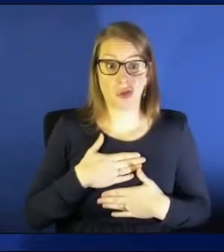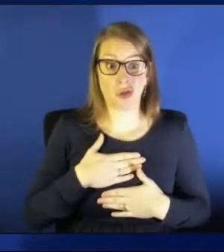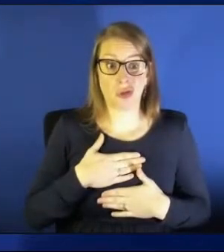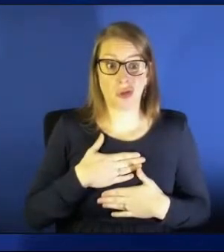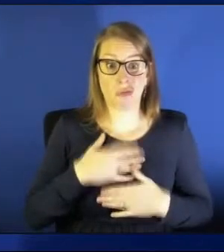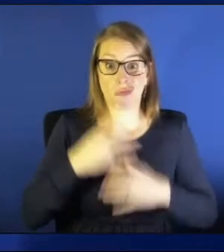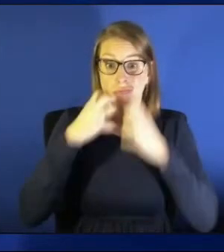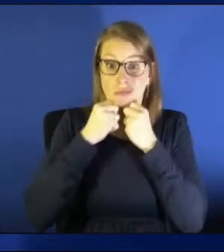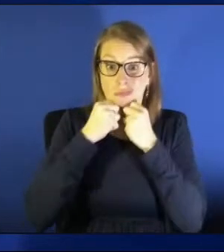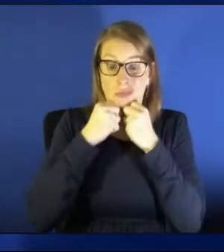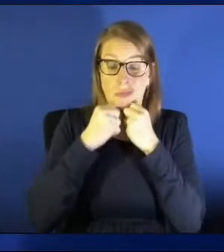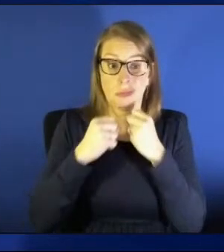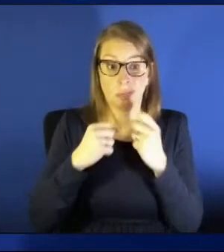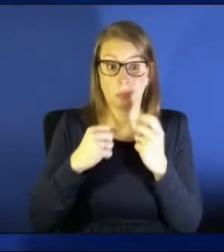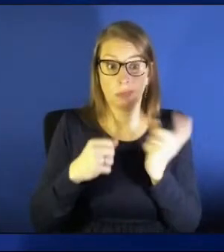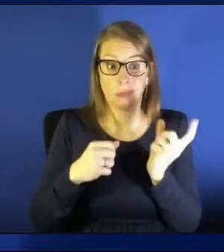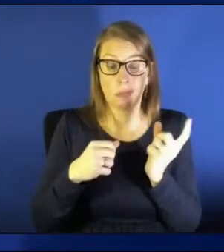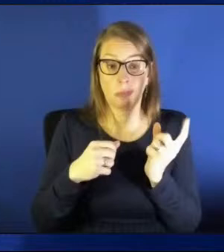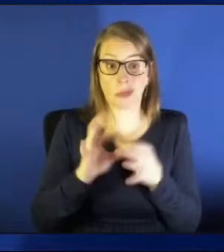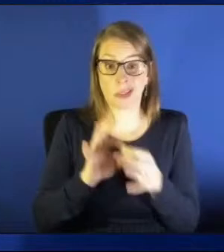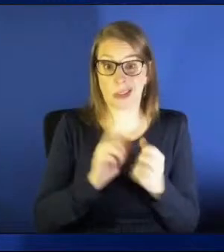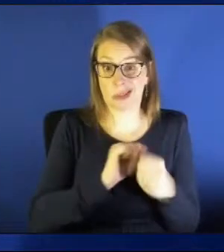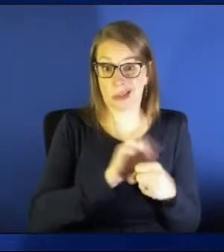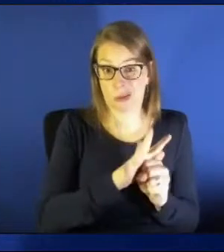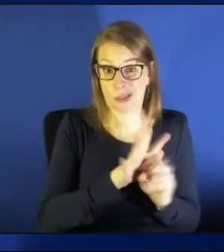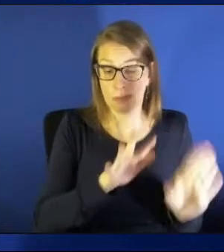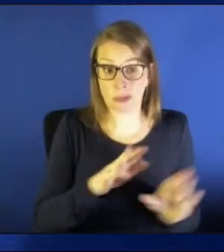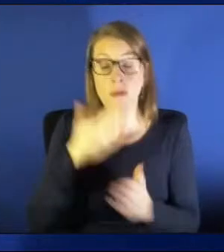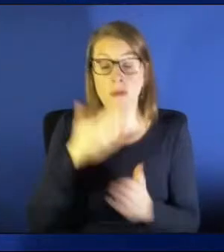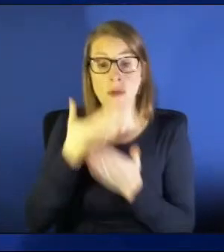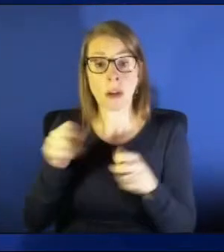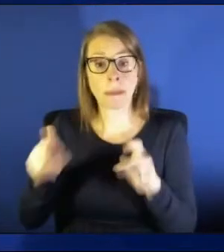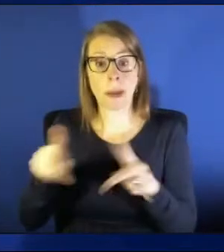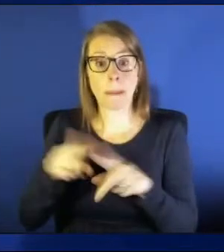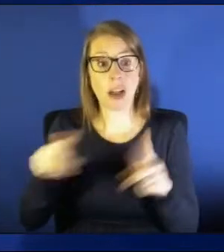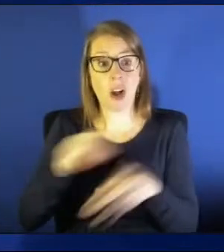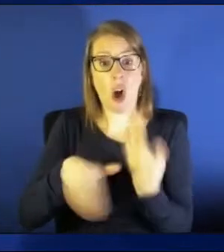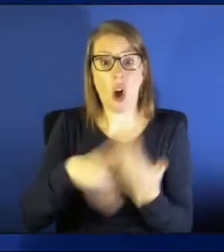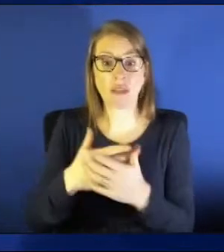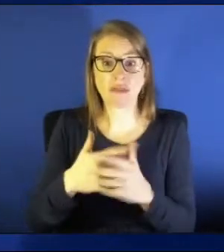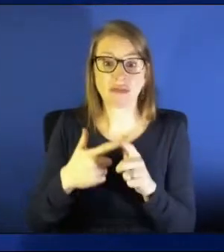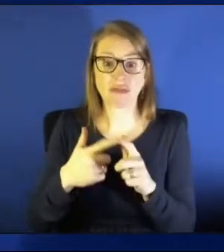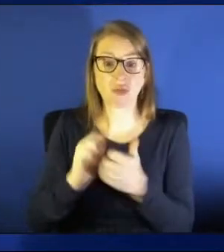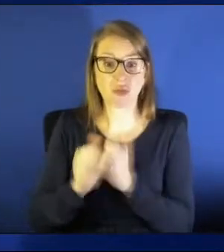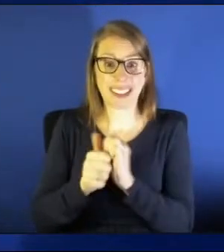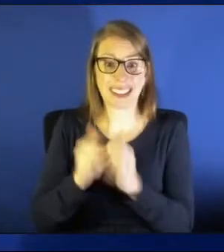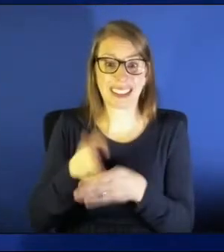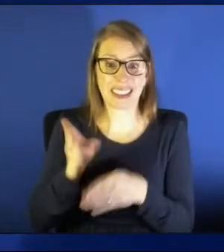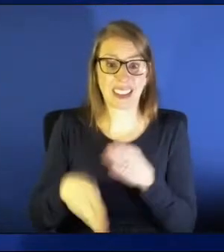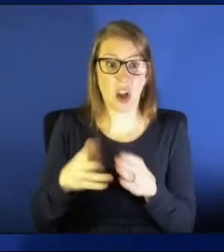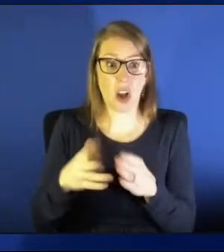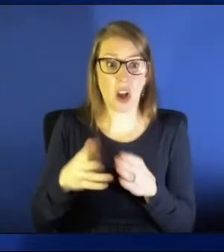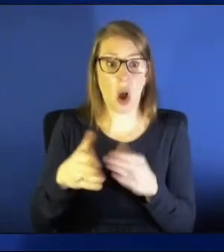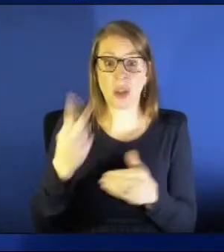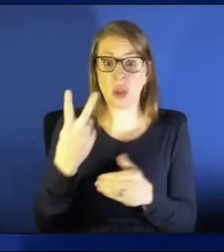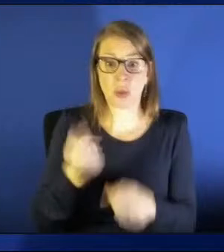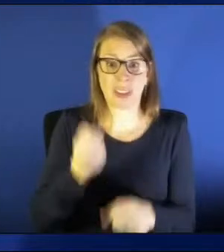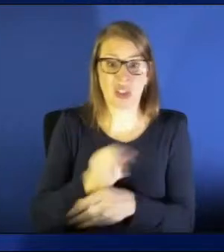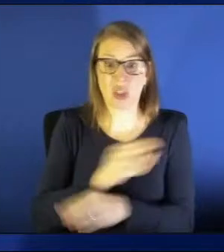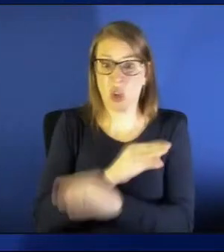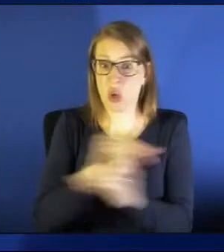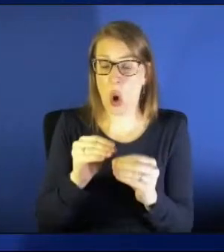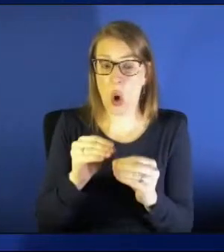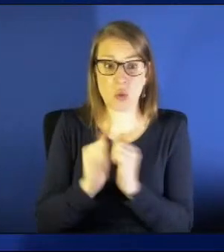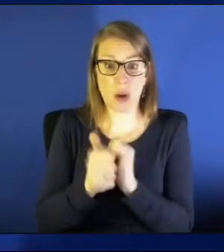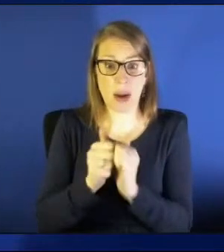was a good opportunity. But what happened, all the races ended. Yeah. And so for about 2 years, almost no races occurred. The Boston Marathon,